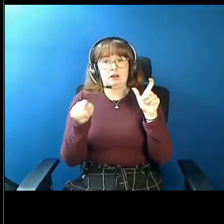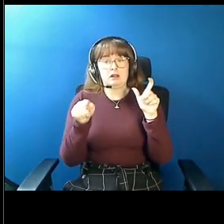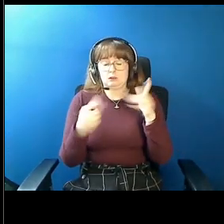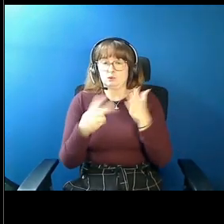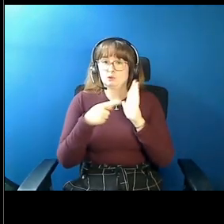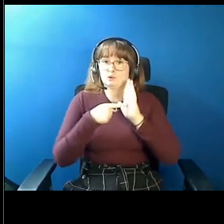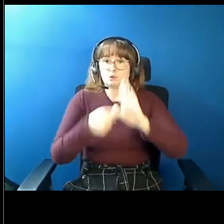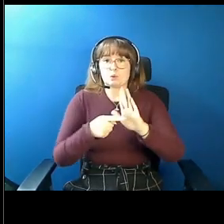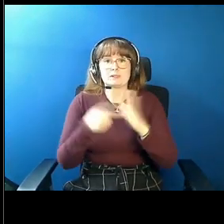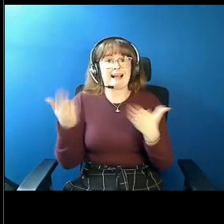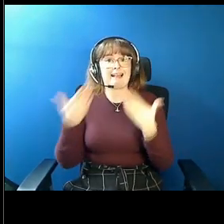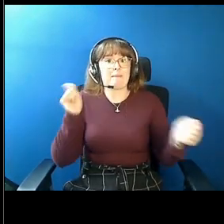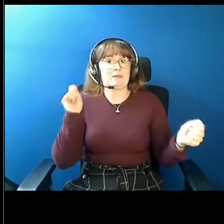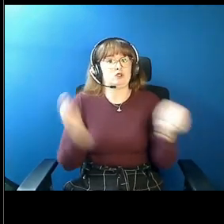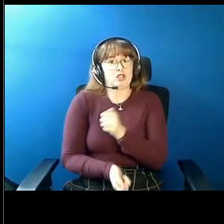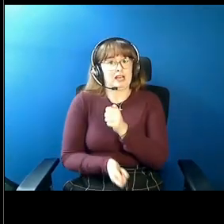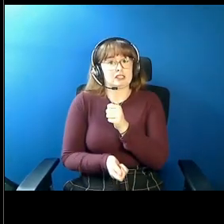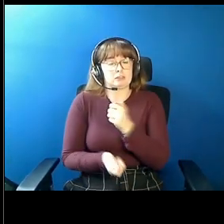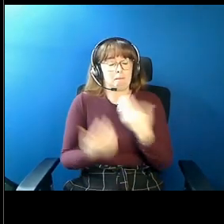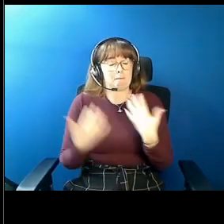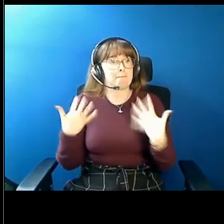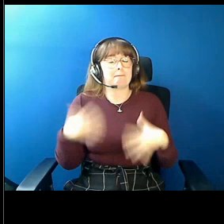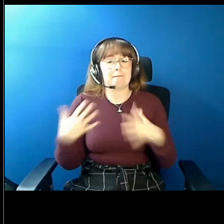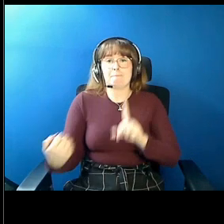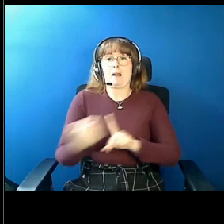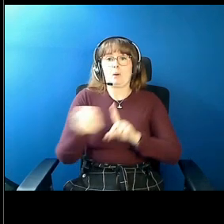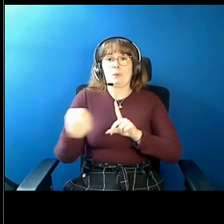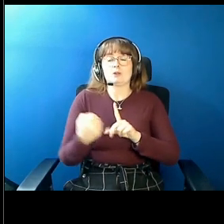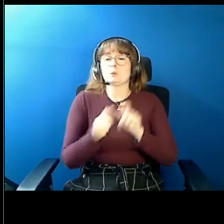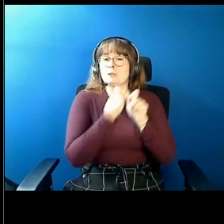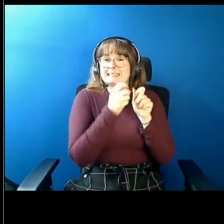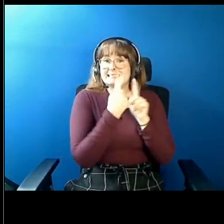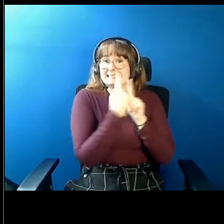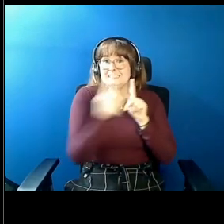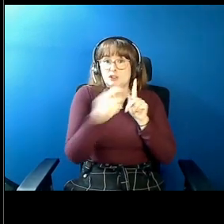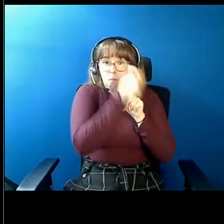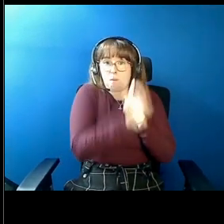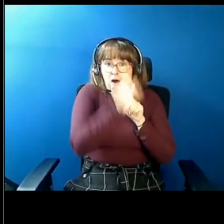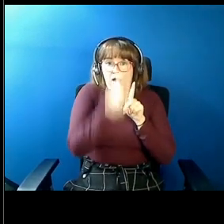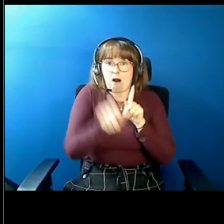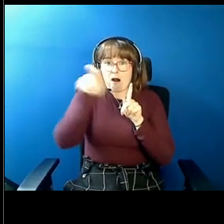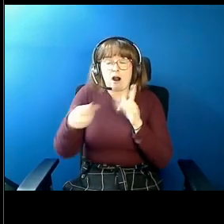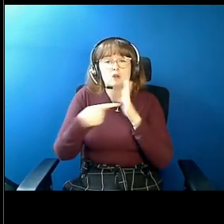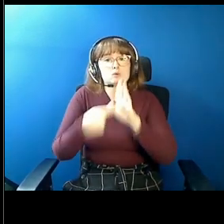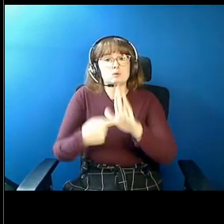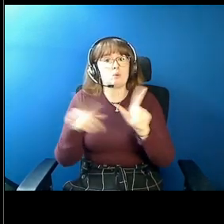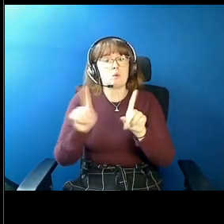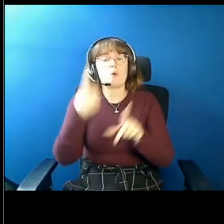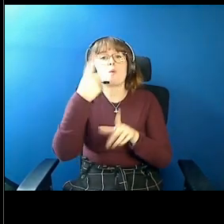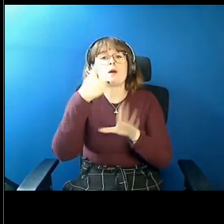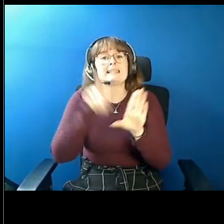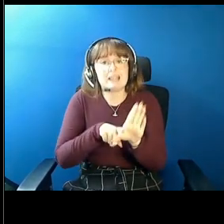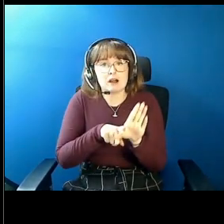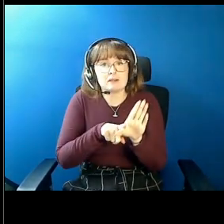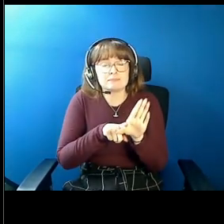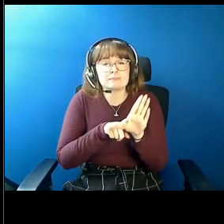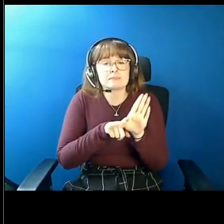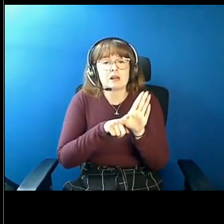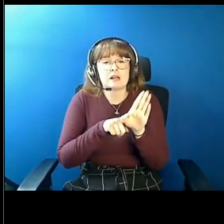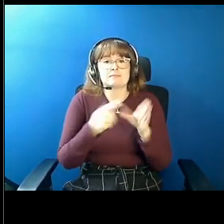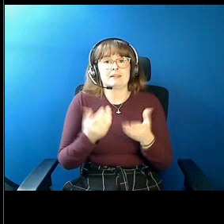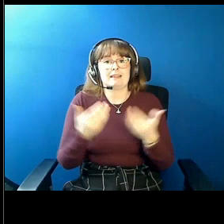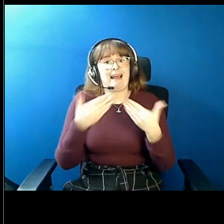going on. It essentially, each bar represents a year and gives the average global